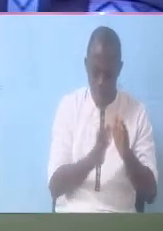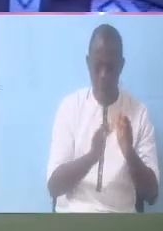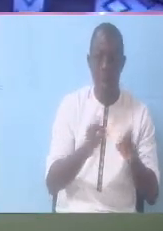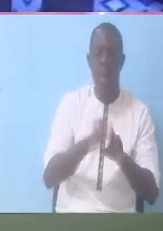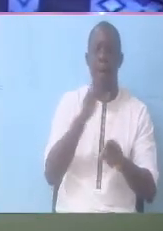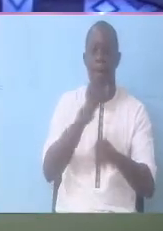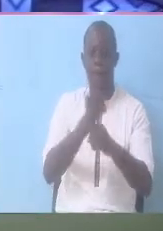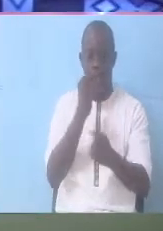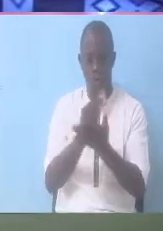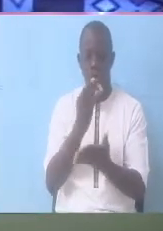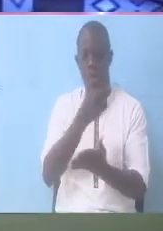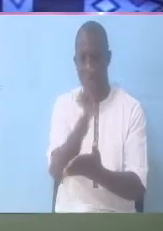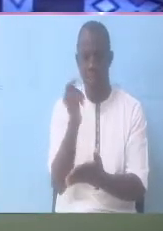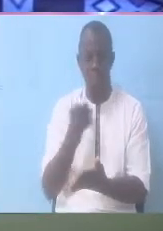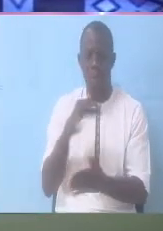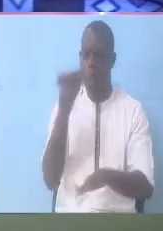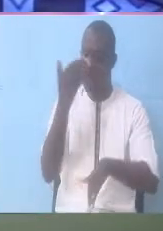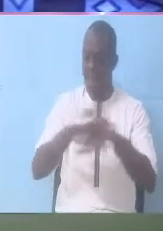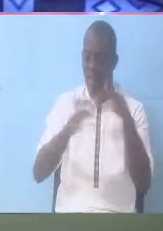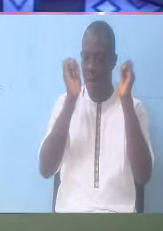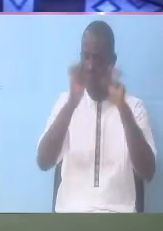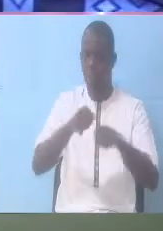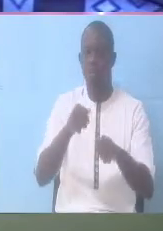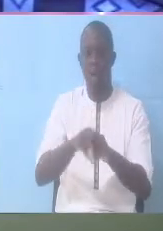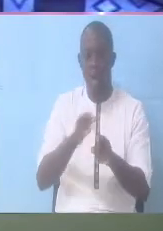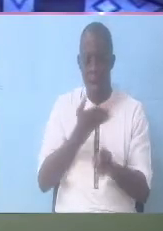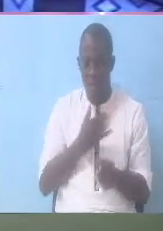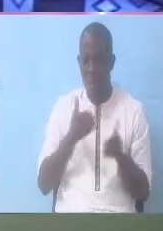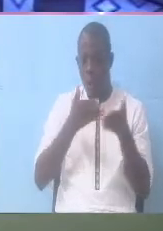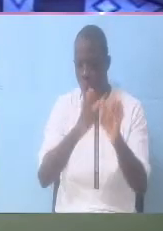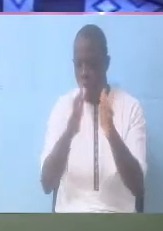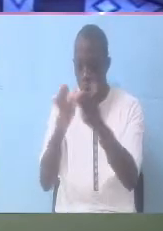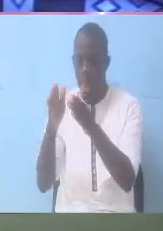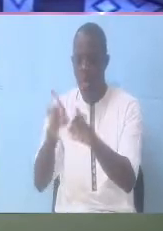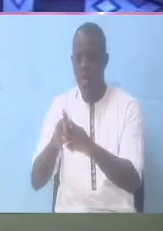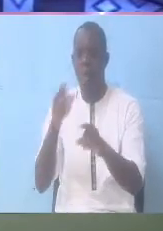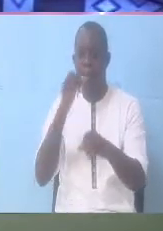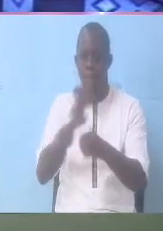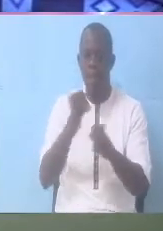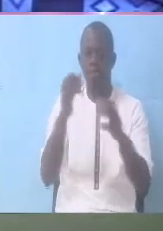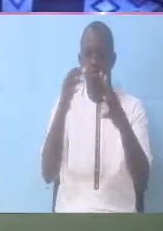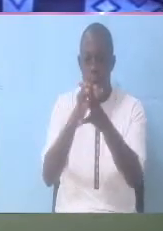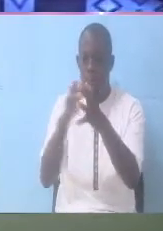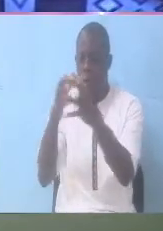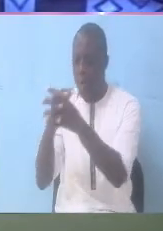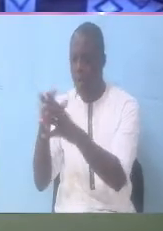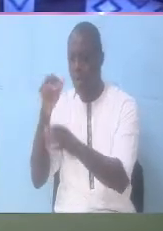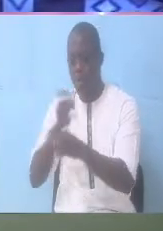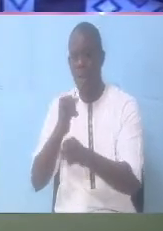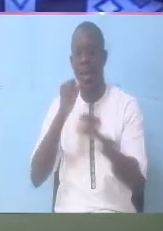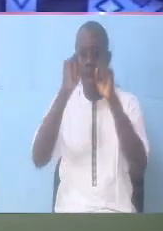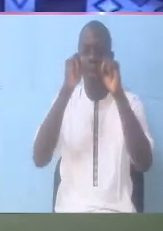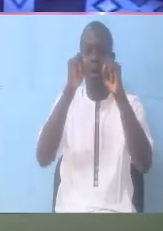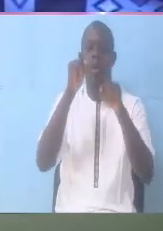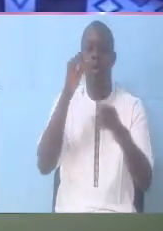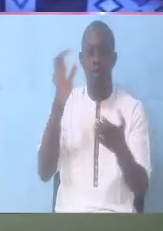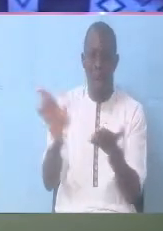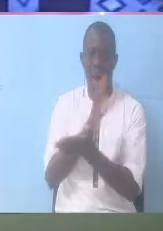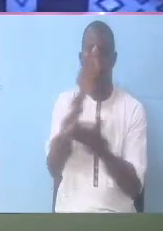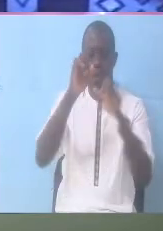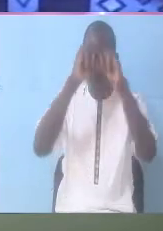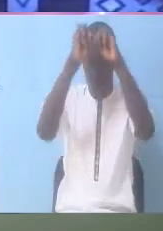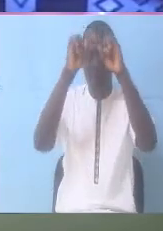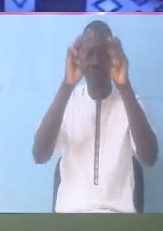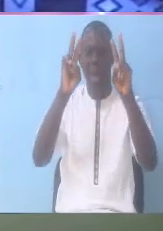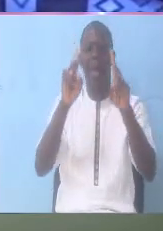Abe kule taman la me alon ko nyimolu te silo sotonna pour se ben ka campagne ke pour bate wulindi la nyame. Mr. No,